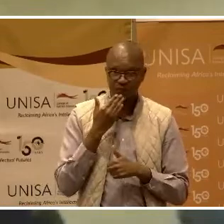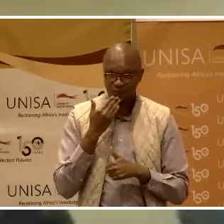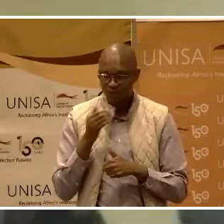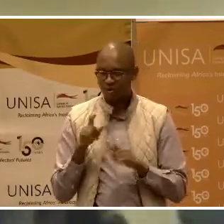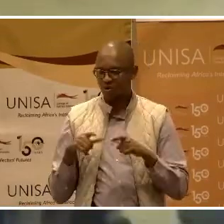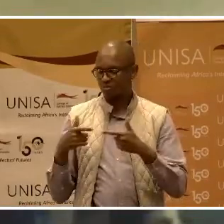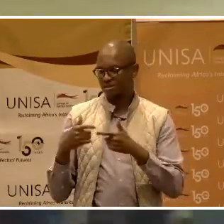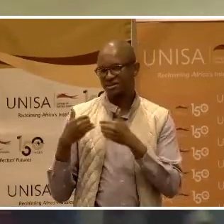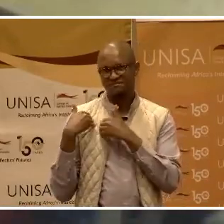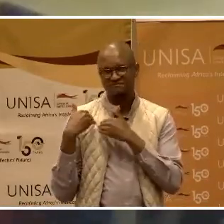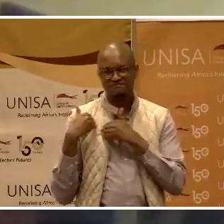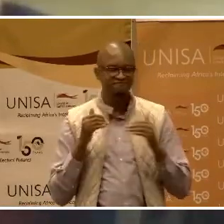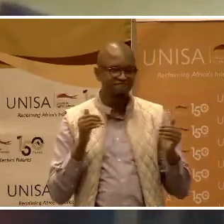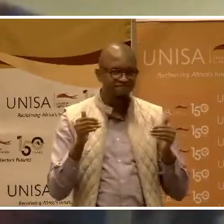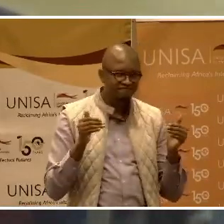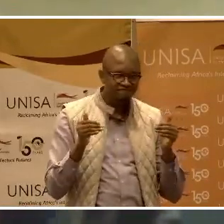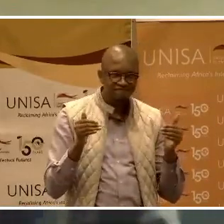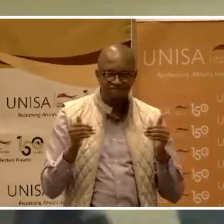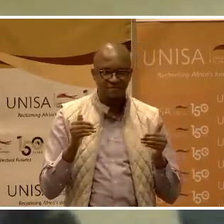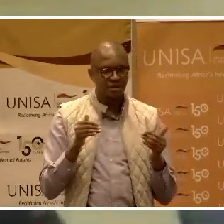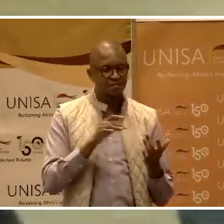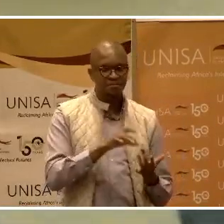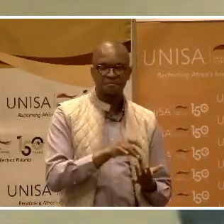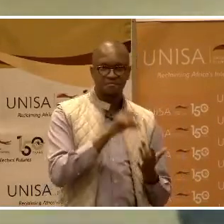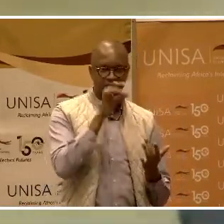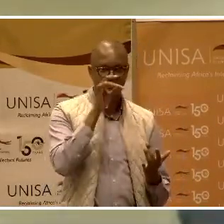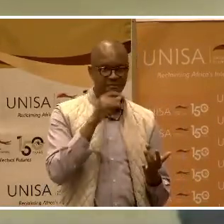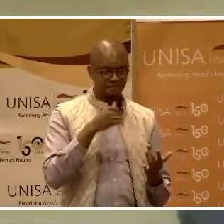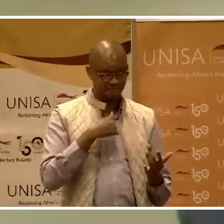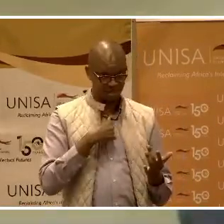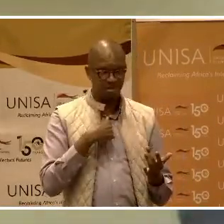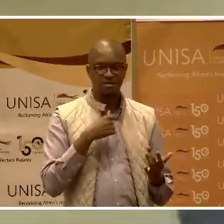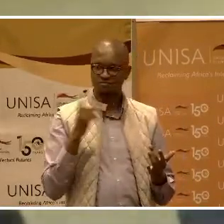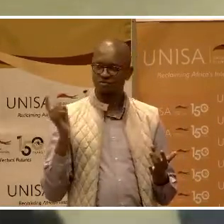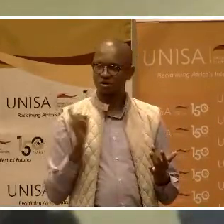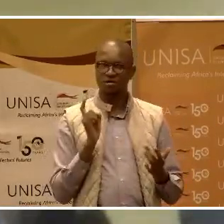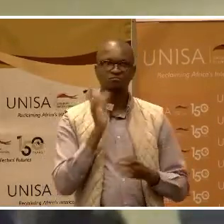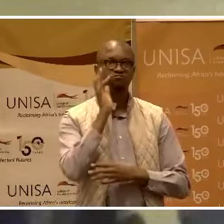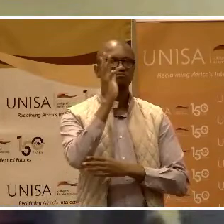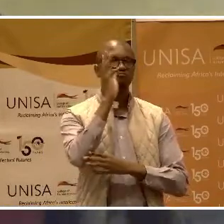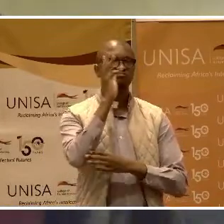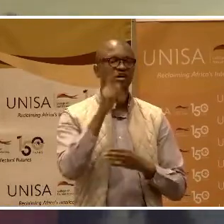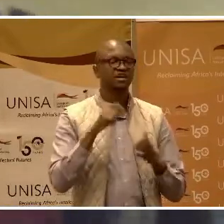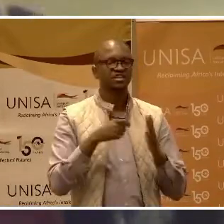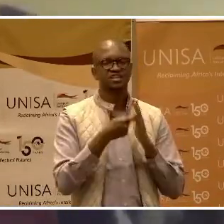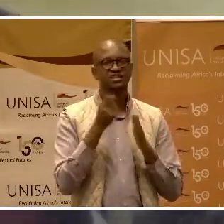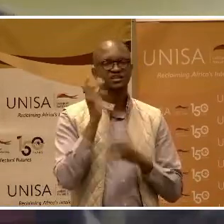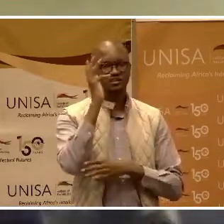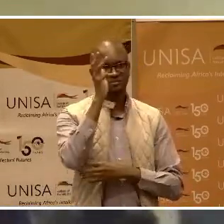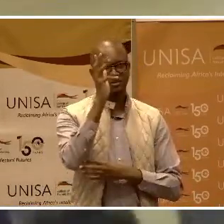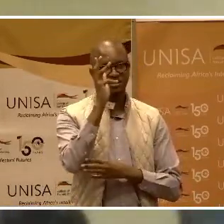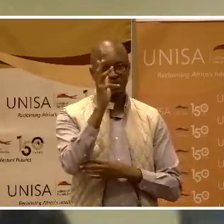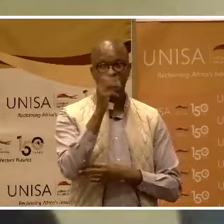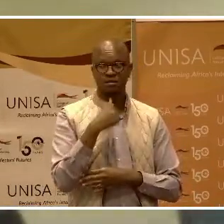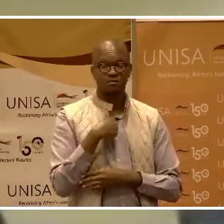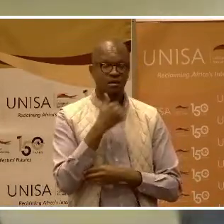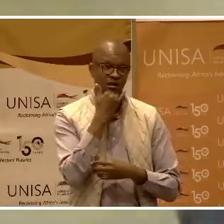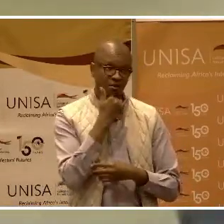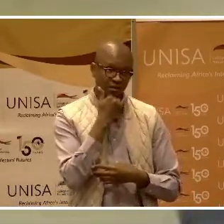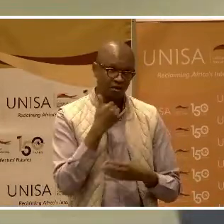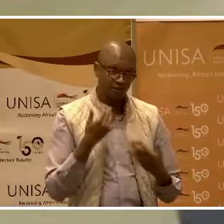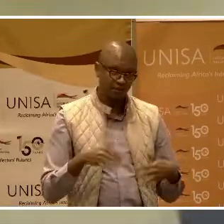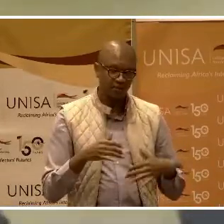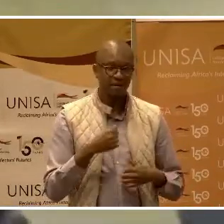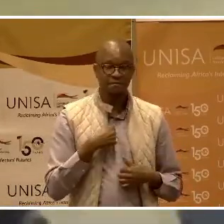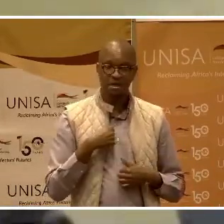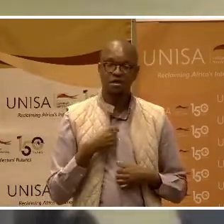together, for nominating me as one of the keynote speaker. I'm very, very happy. I am supposed to be with you